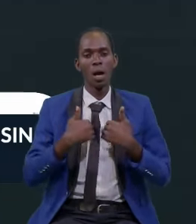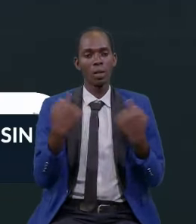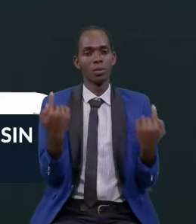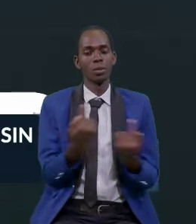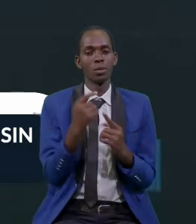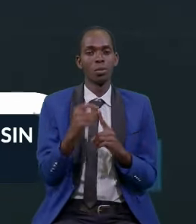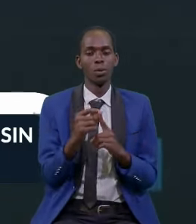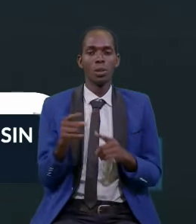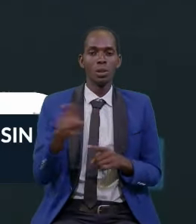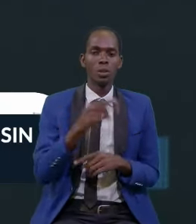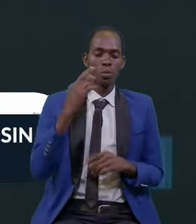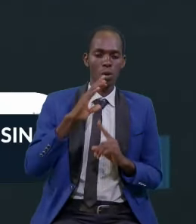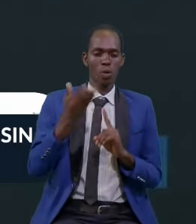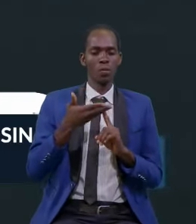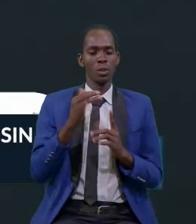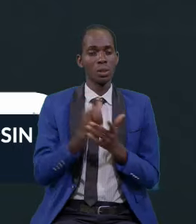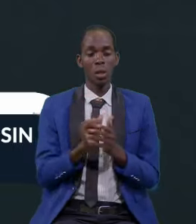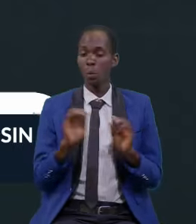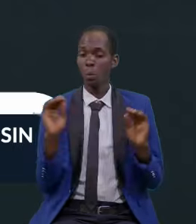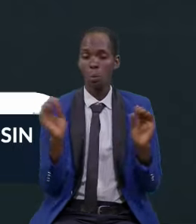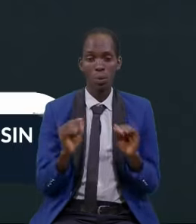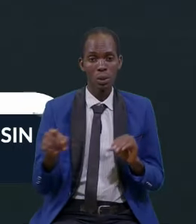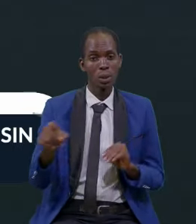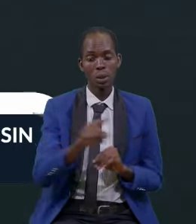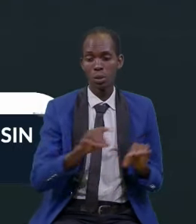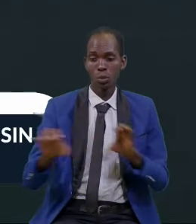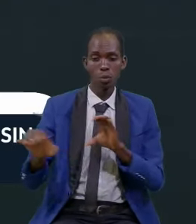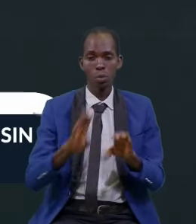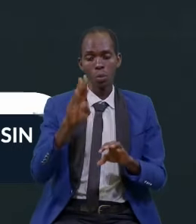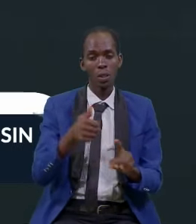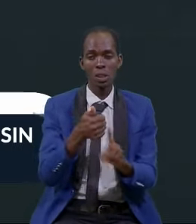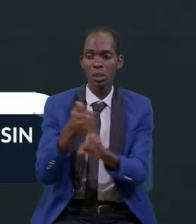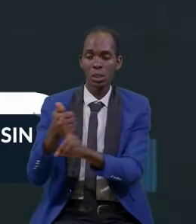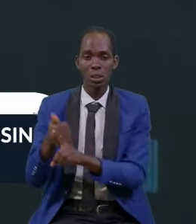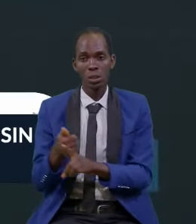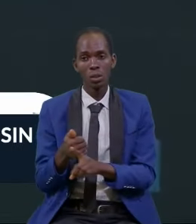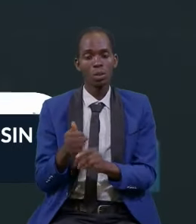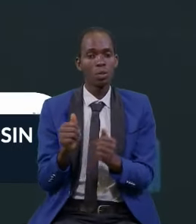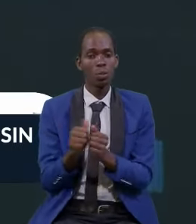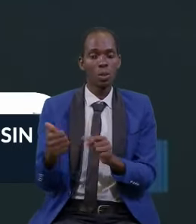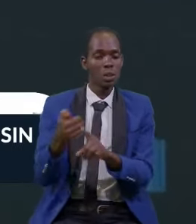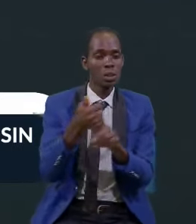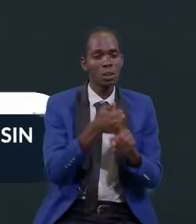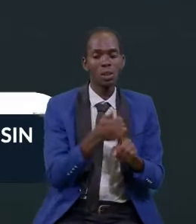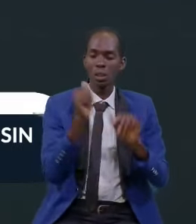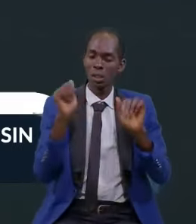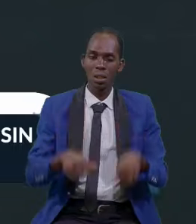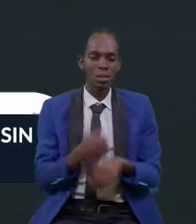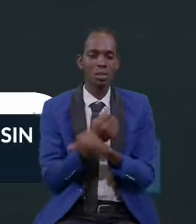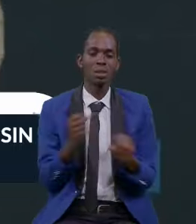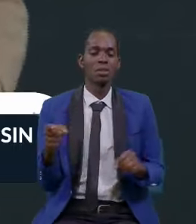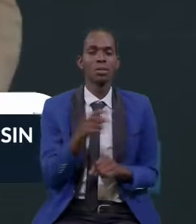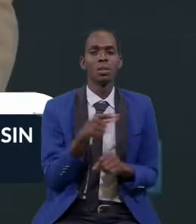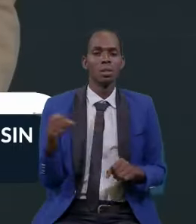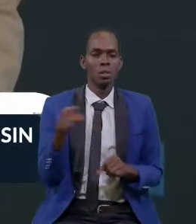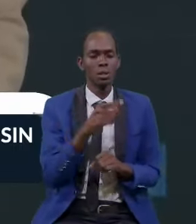that nothing they did by themselves, for themselves, can save them. They were convicted and